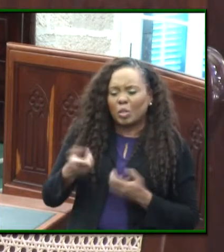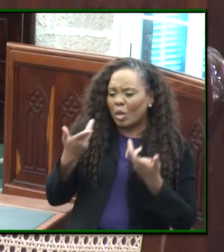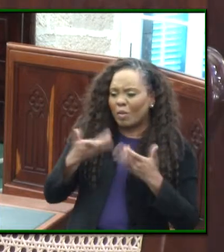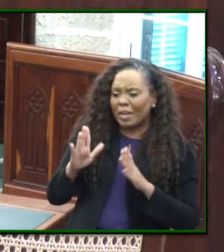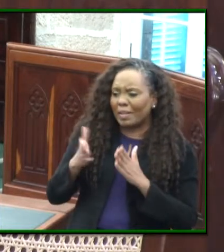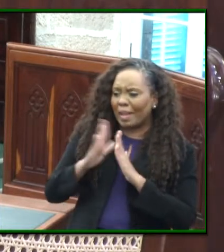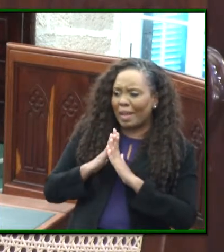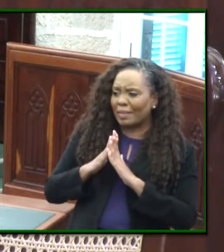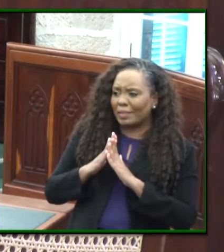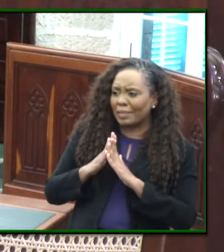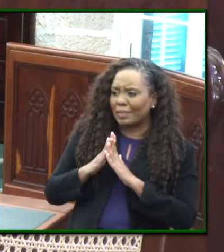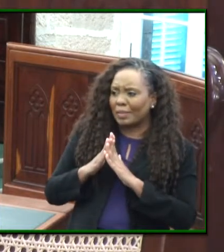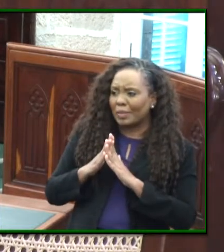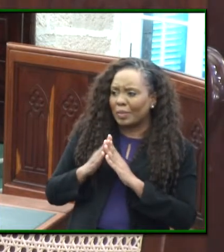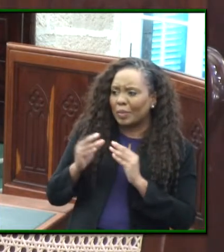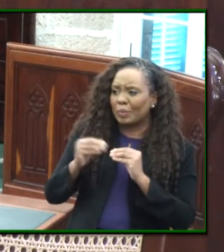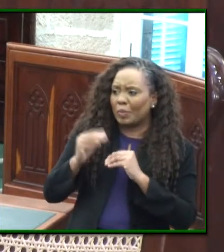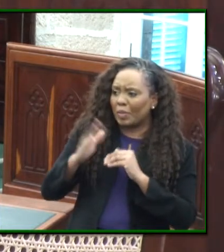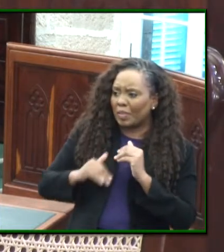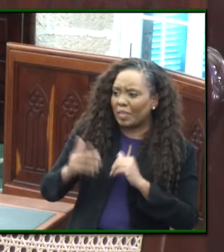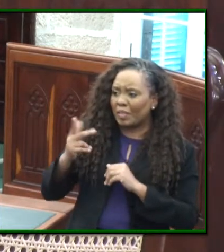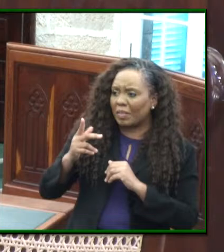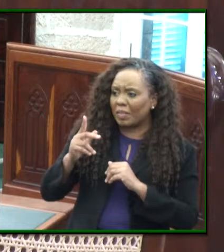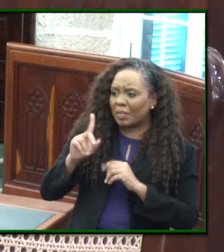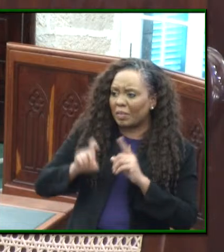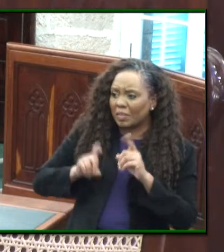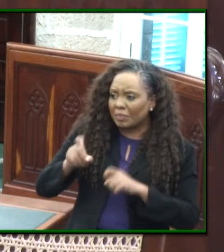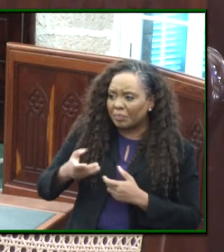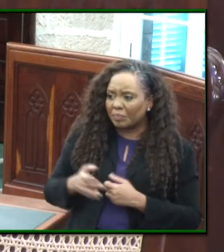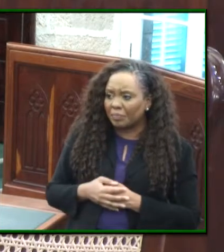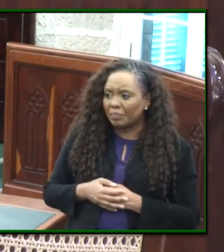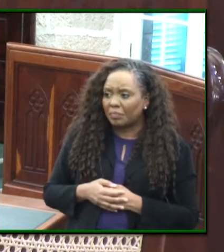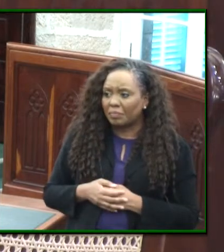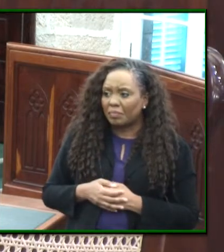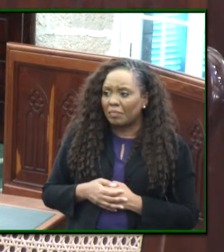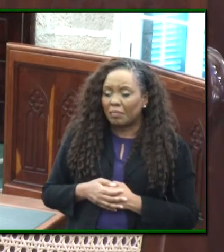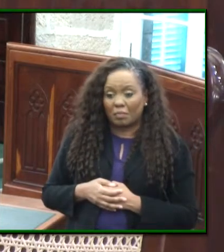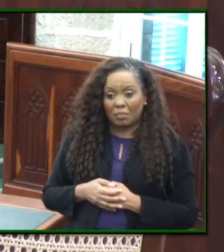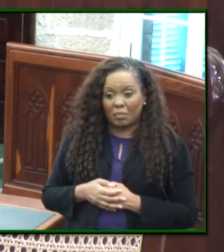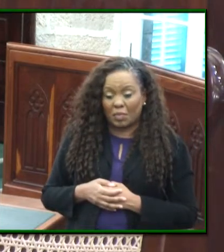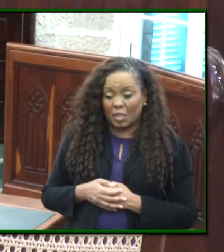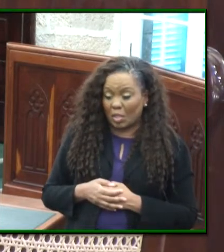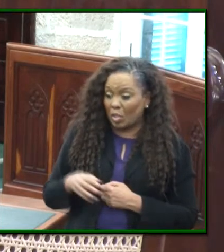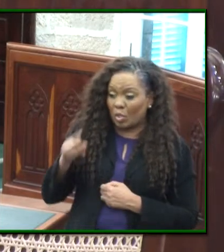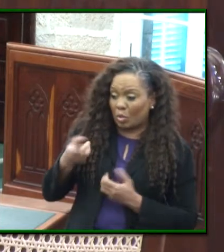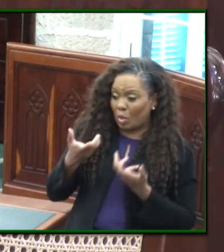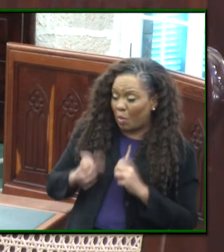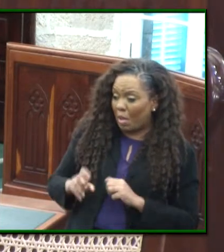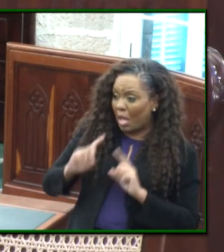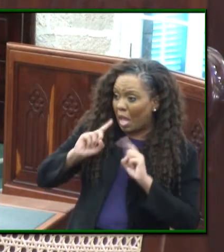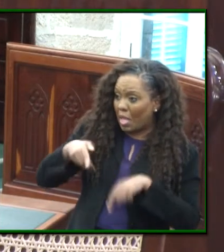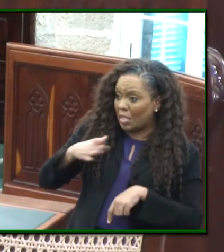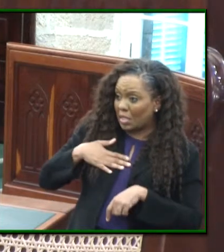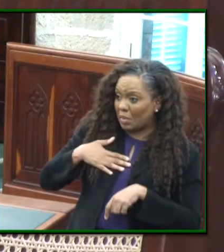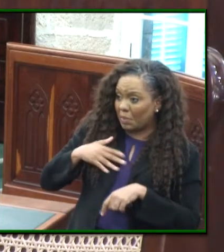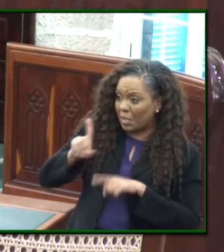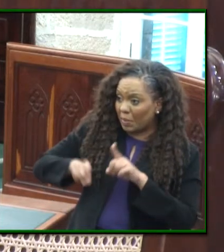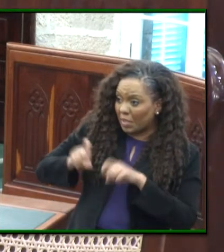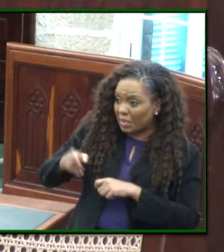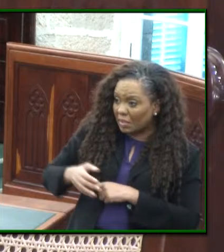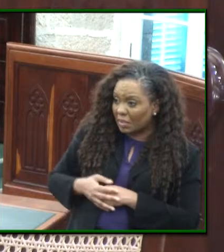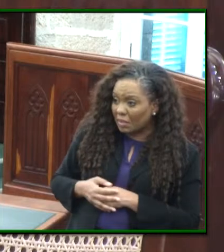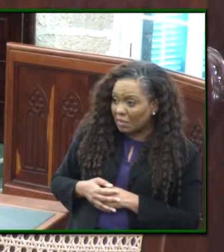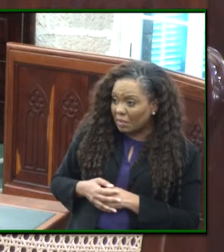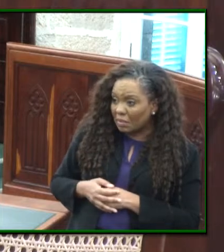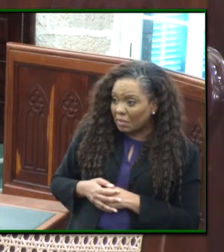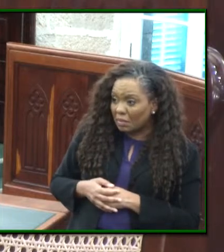If the honourable member wishes to say that he does not wish to answer the questions, I'll accept that. We've had a back and forth, and